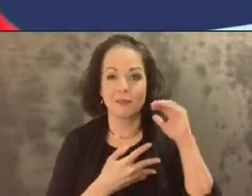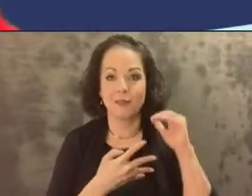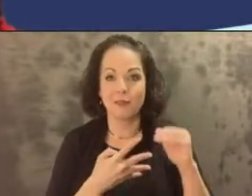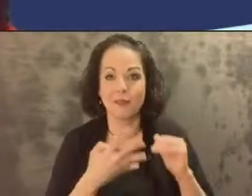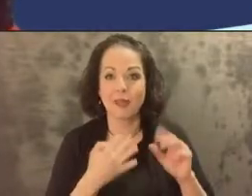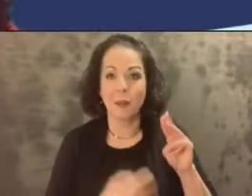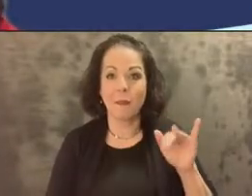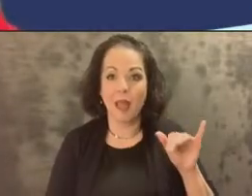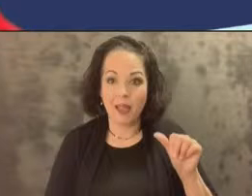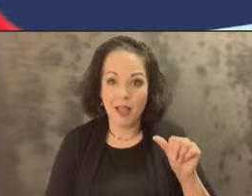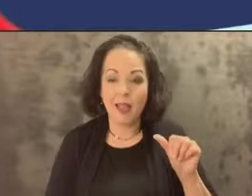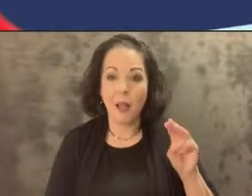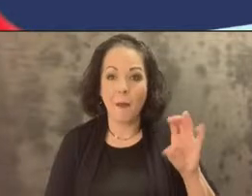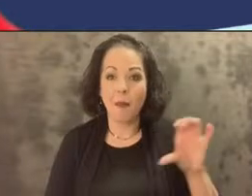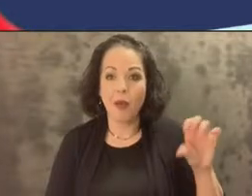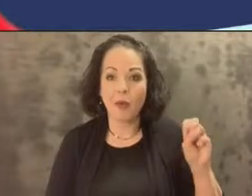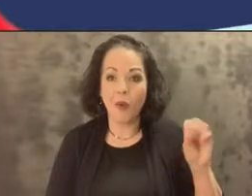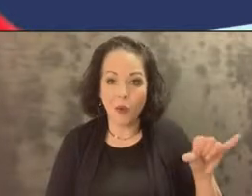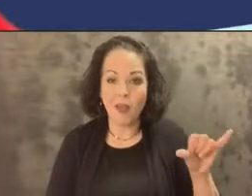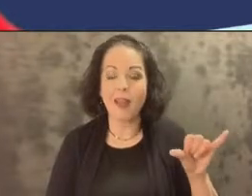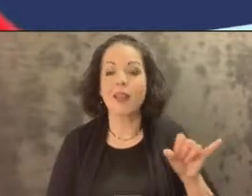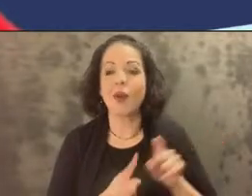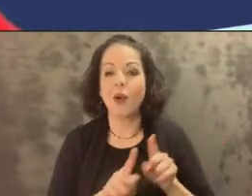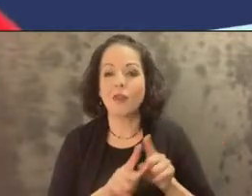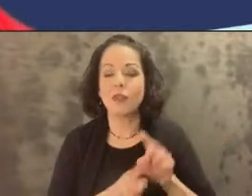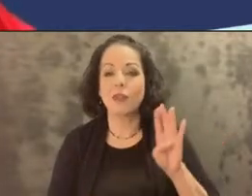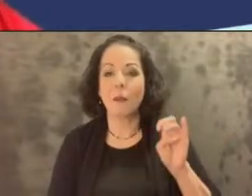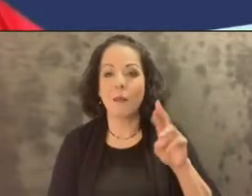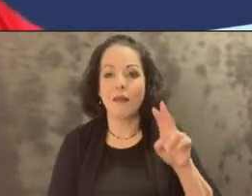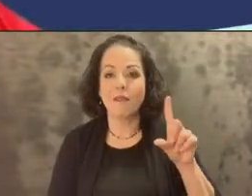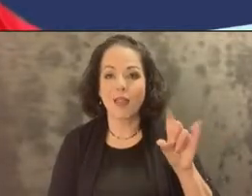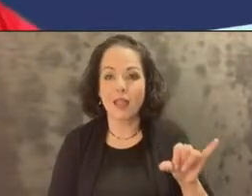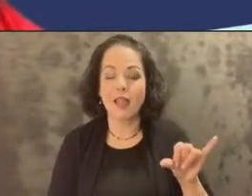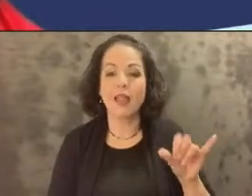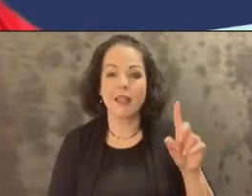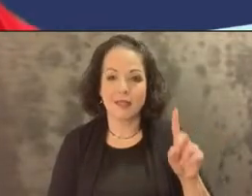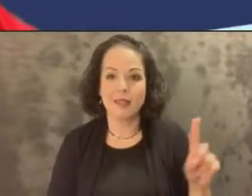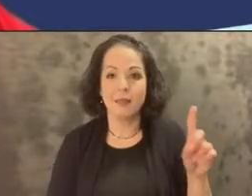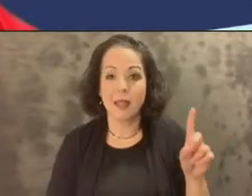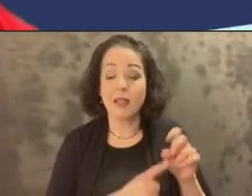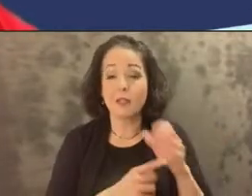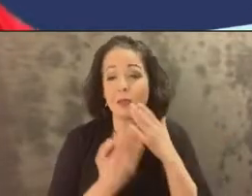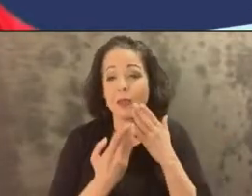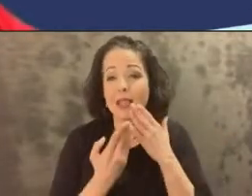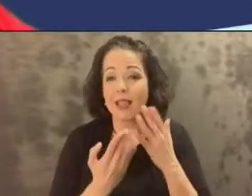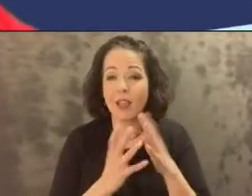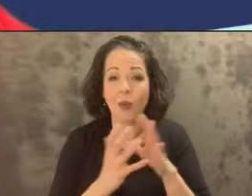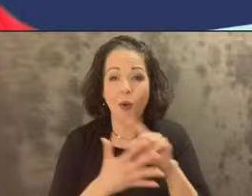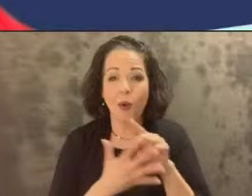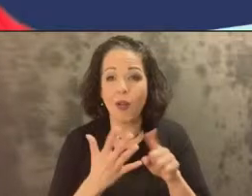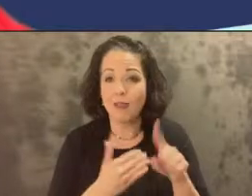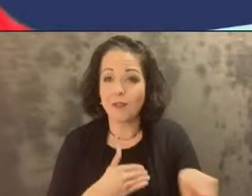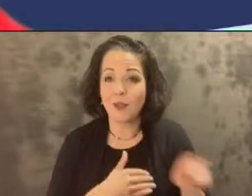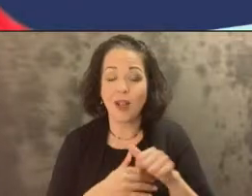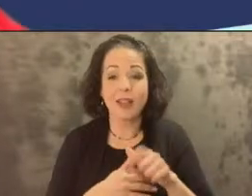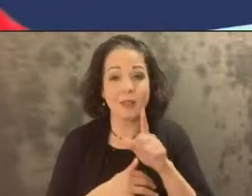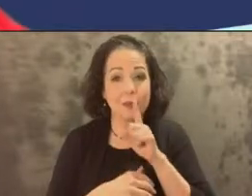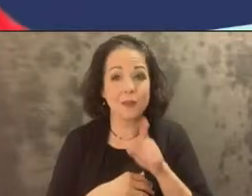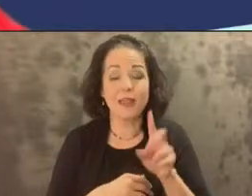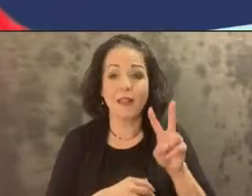Maya McCoy, as well as Beverly Udebe. So I wanted to thank all of them, and Victoria